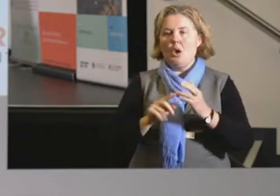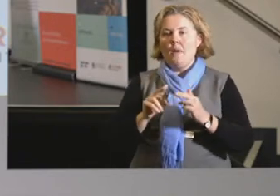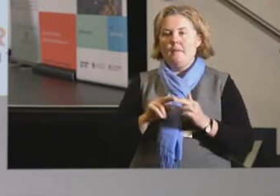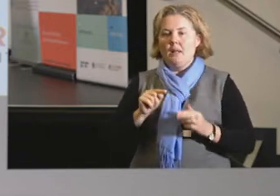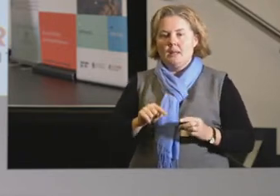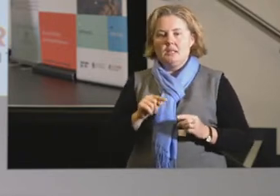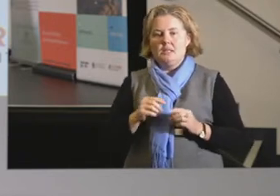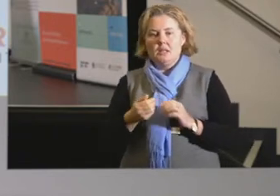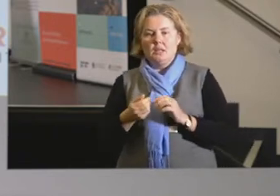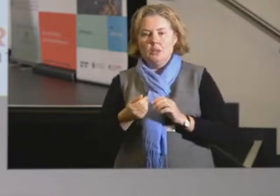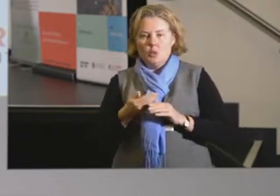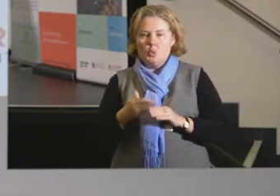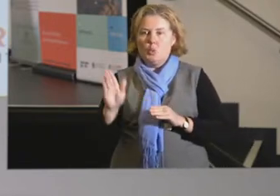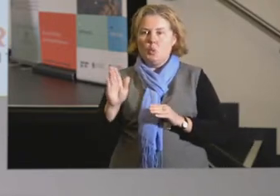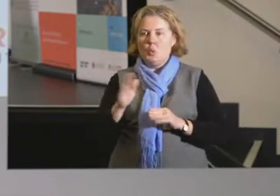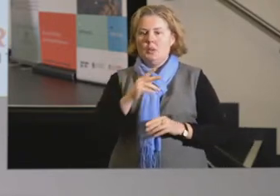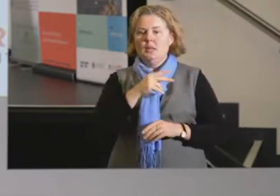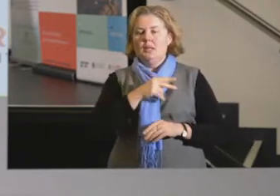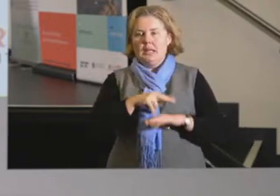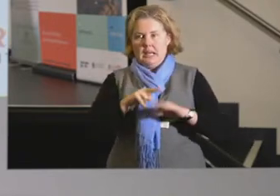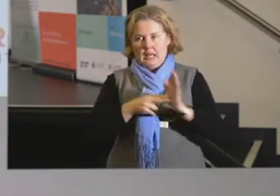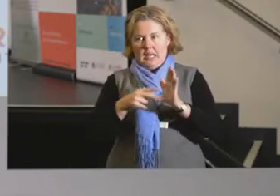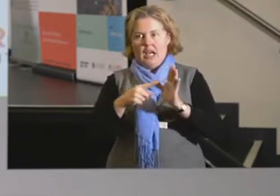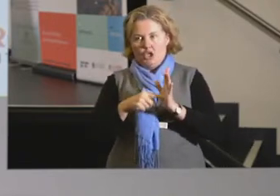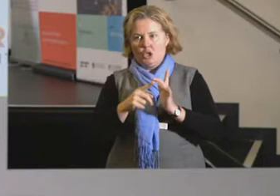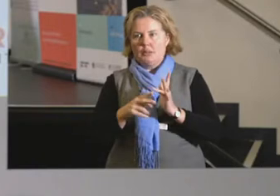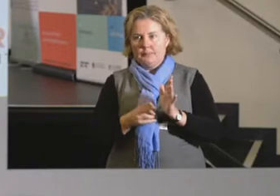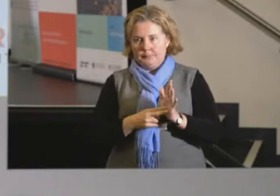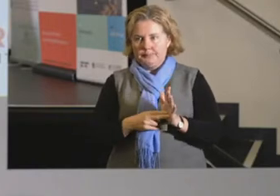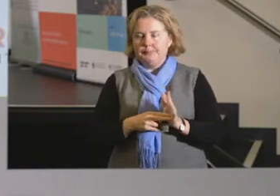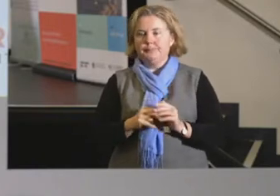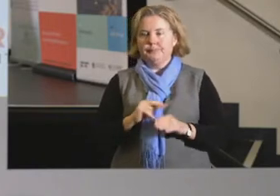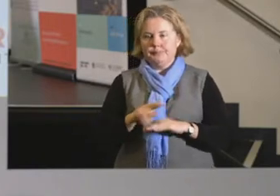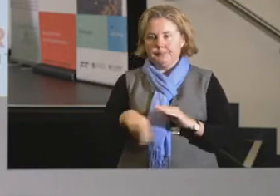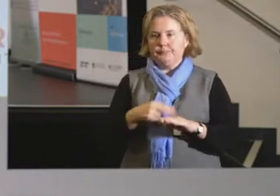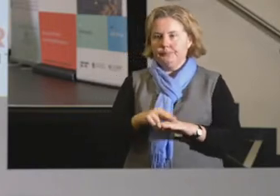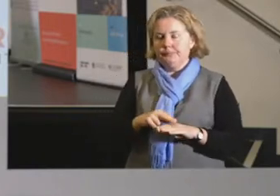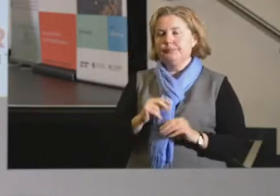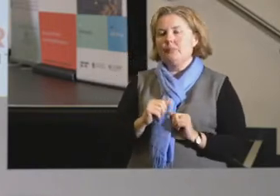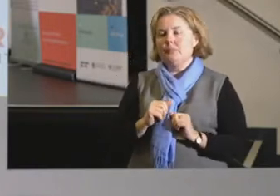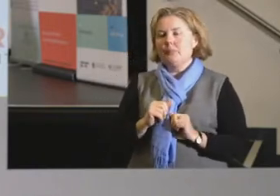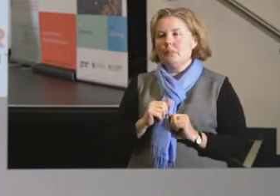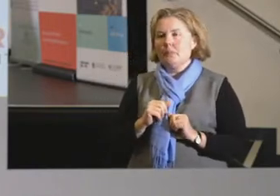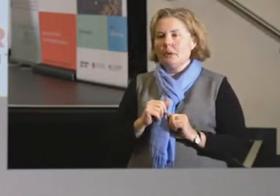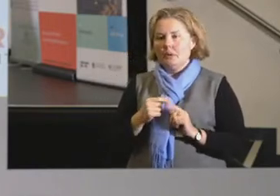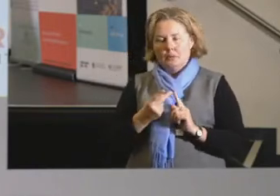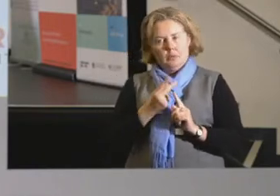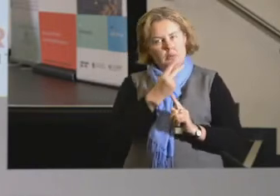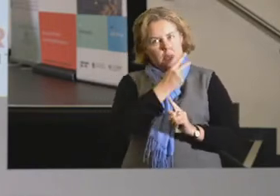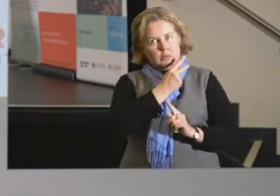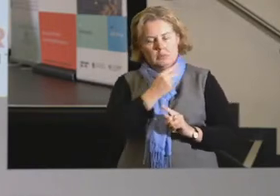So this has been a serious source of reflection and deep soul